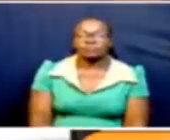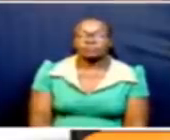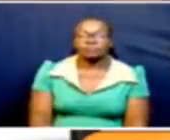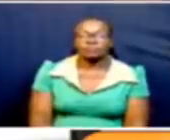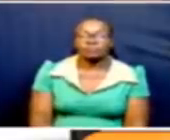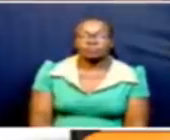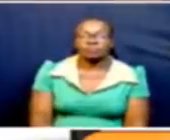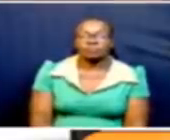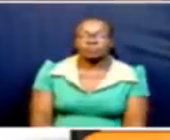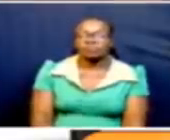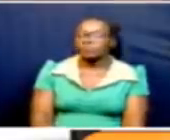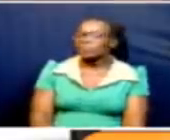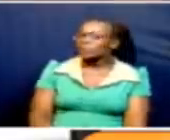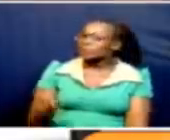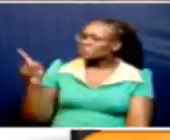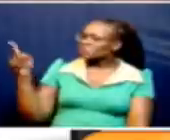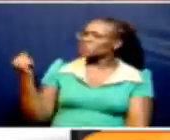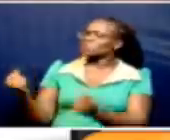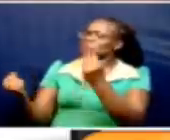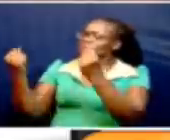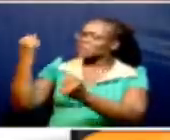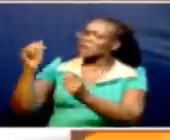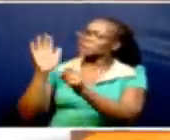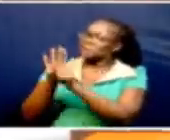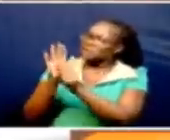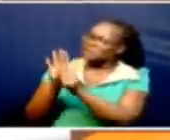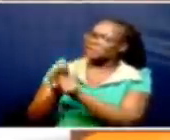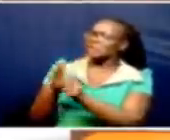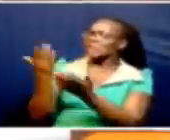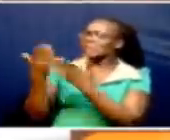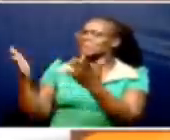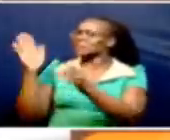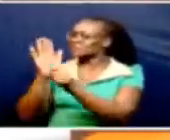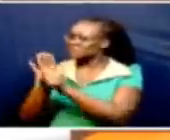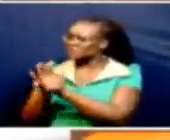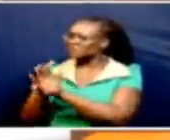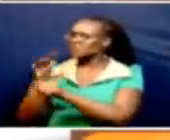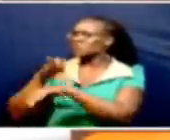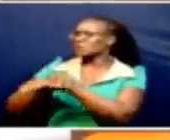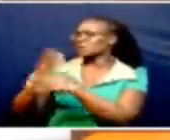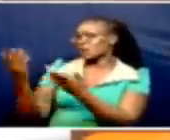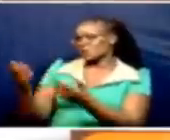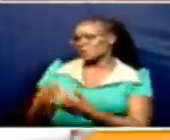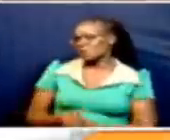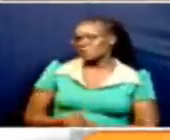well, how do you get that? Jeff, I have only 2 cars, mine and my